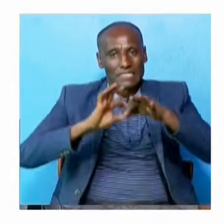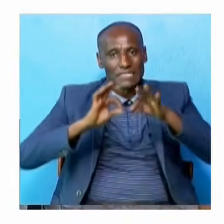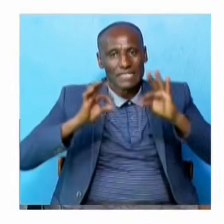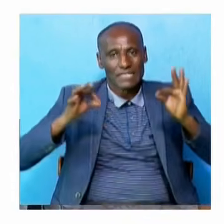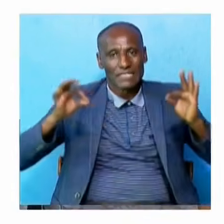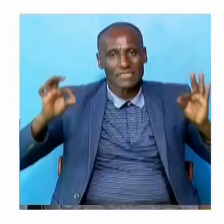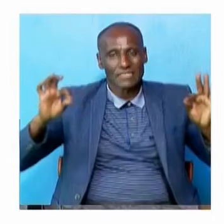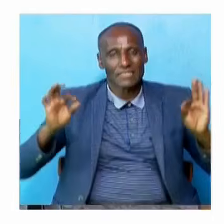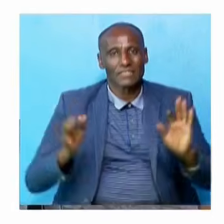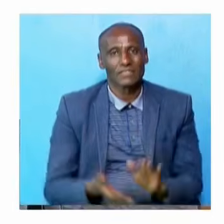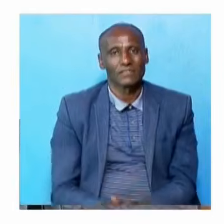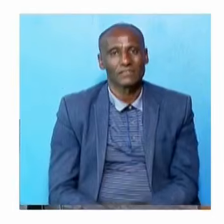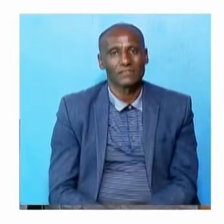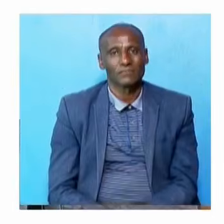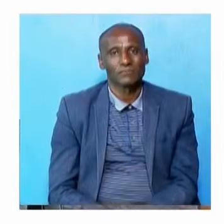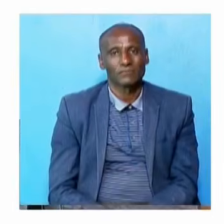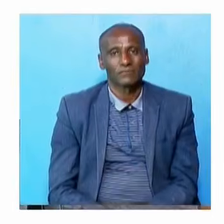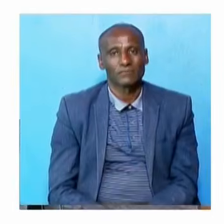sentences